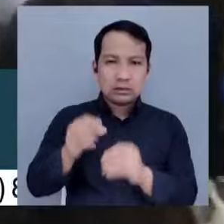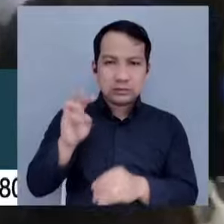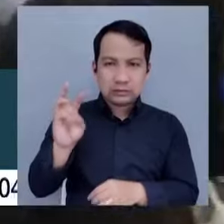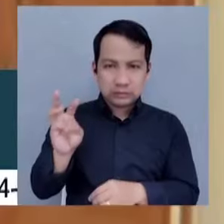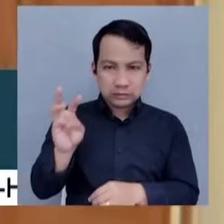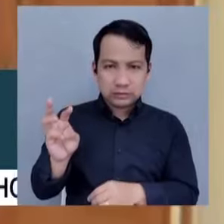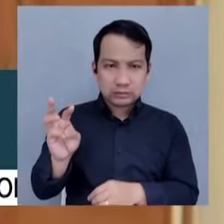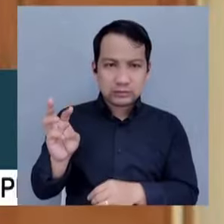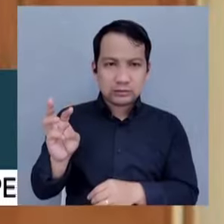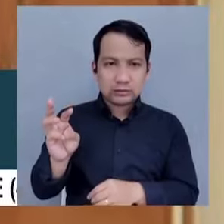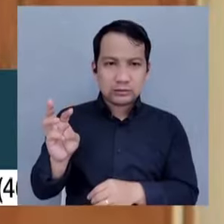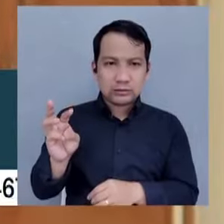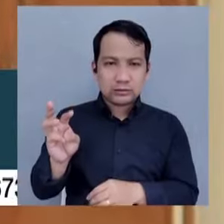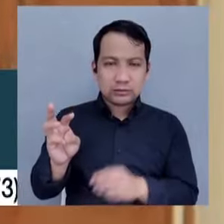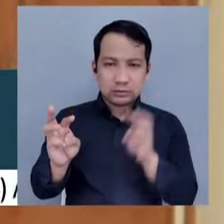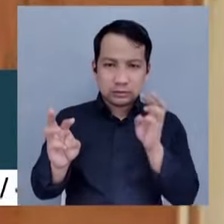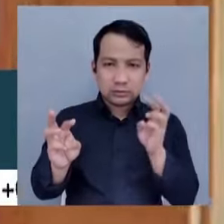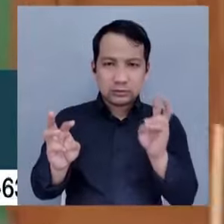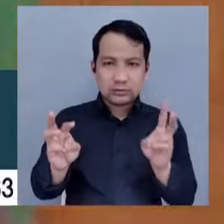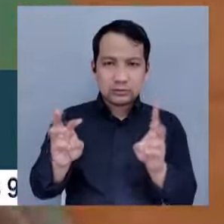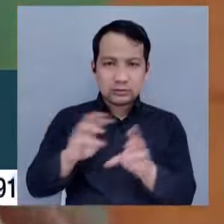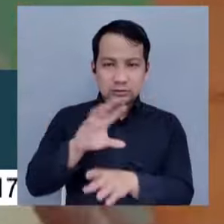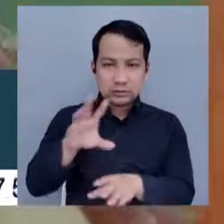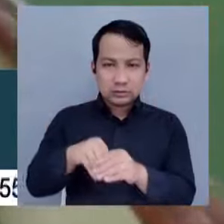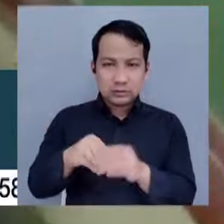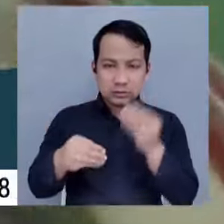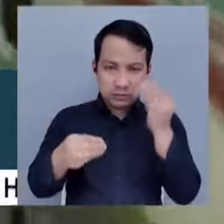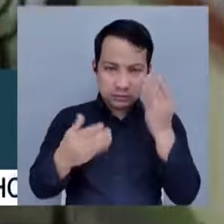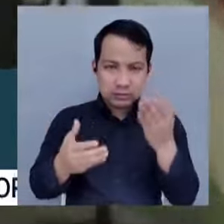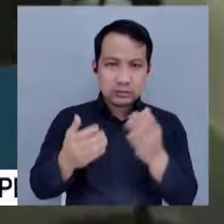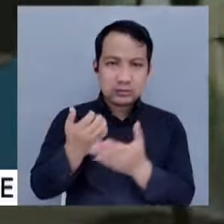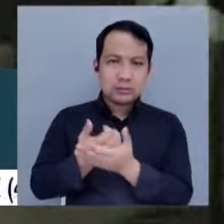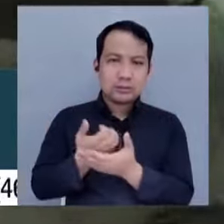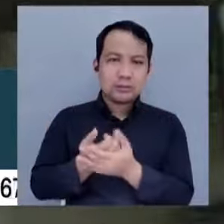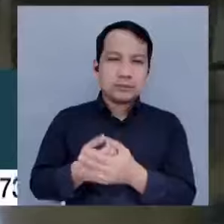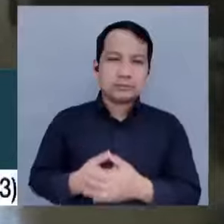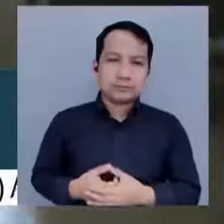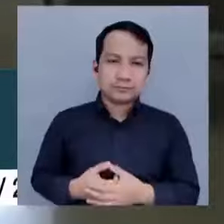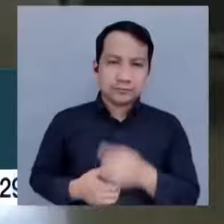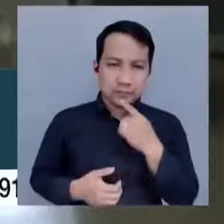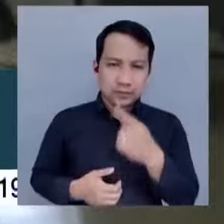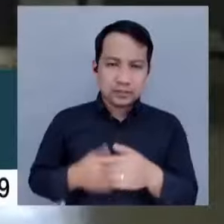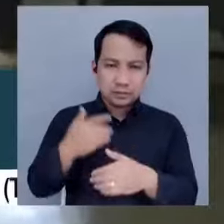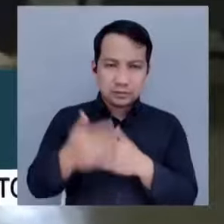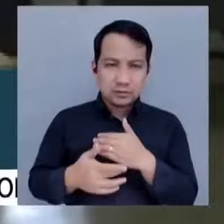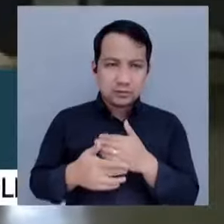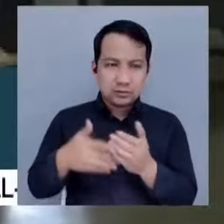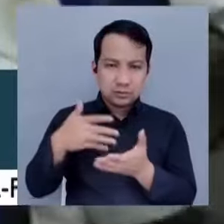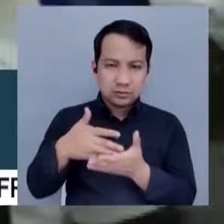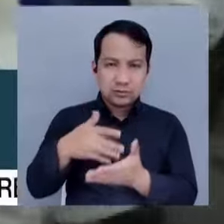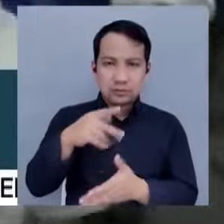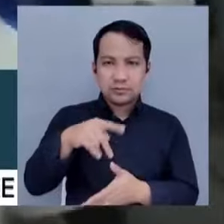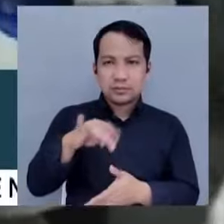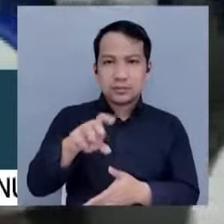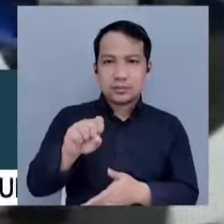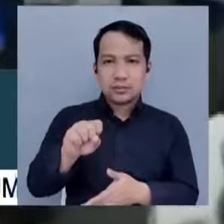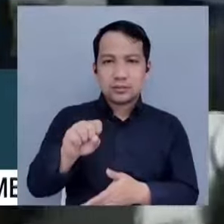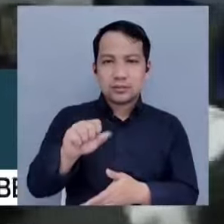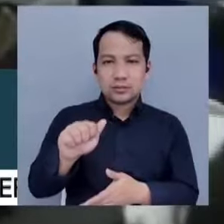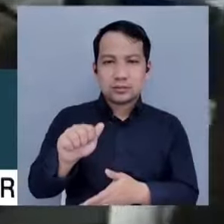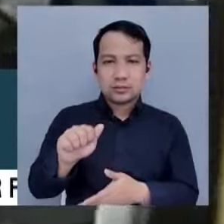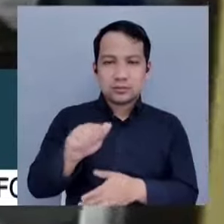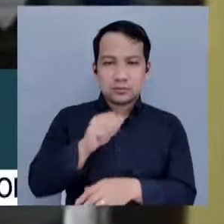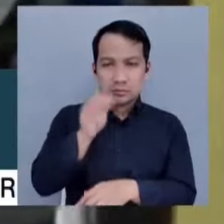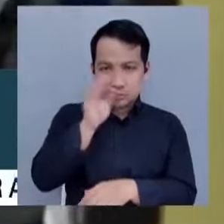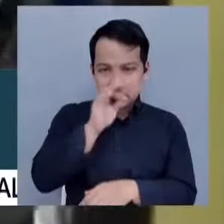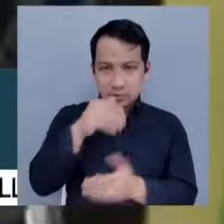of 62 participating countries and economies. An earlier study by PISA also showed that Filipino students